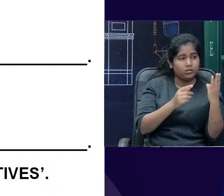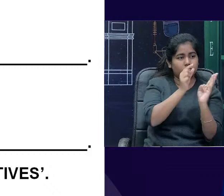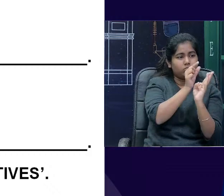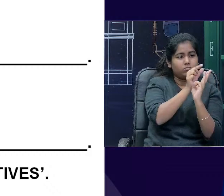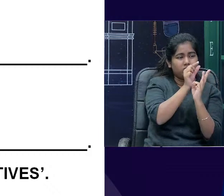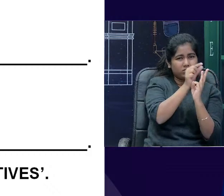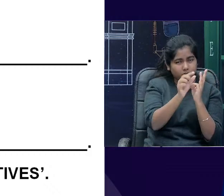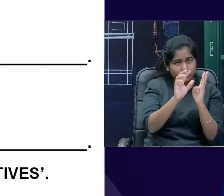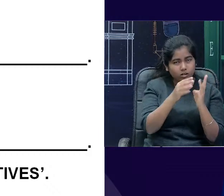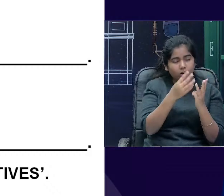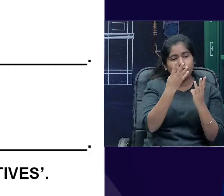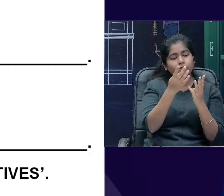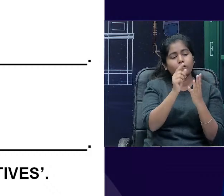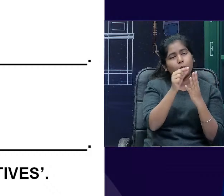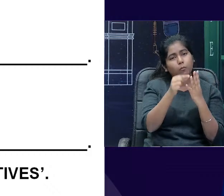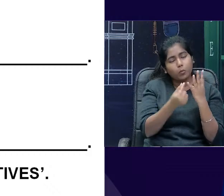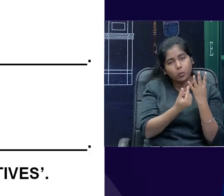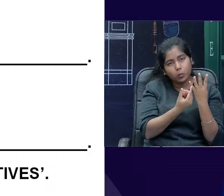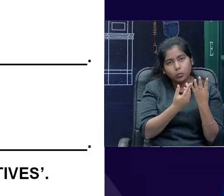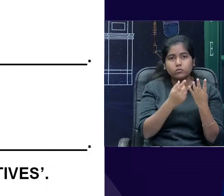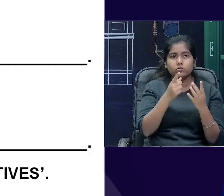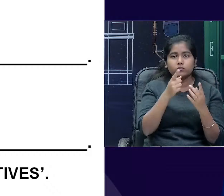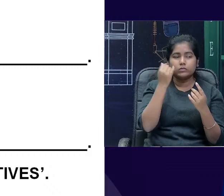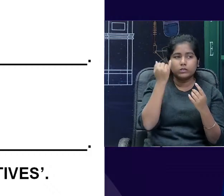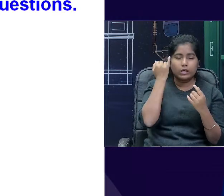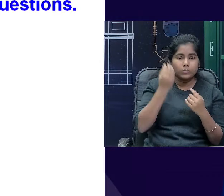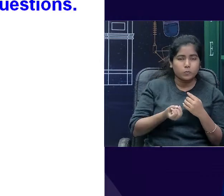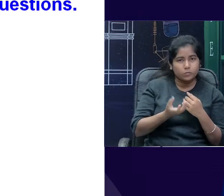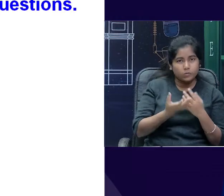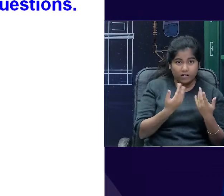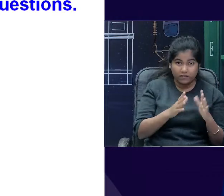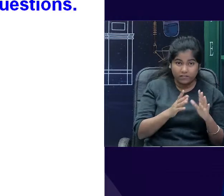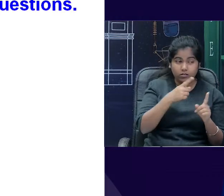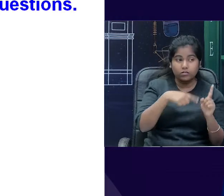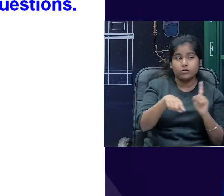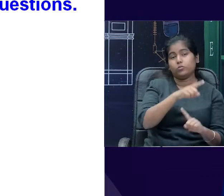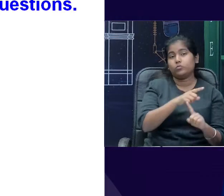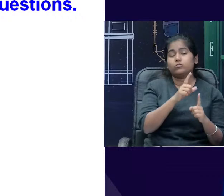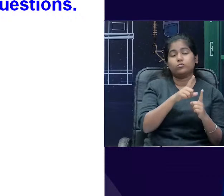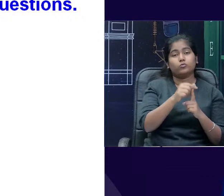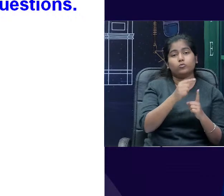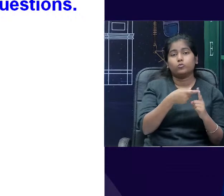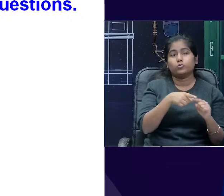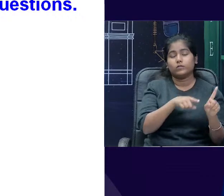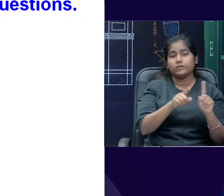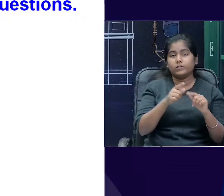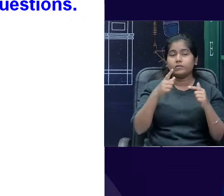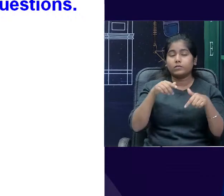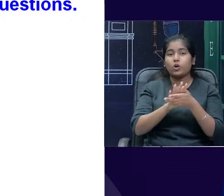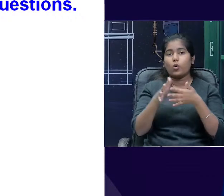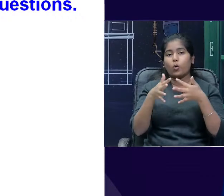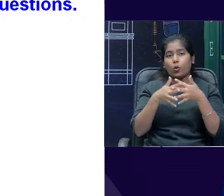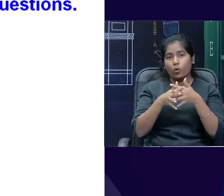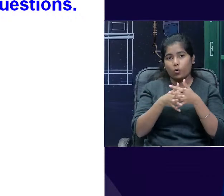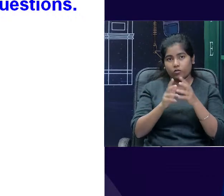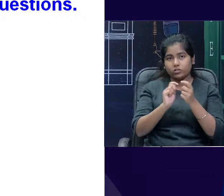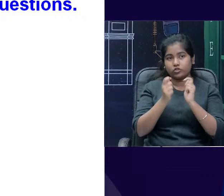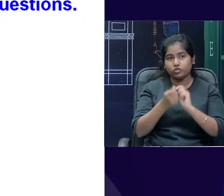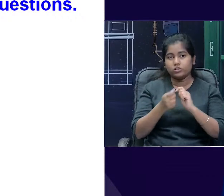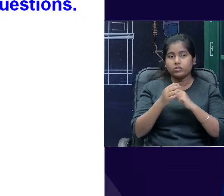given. Okay. Rest they can do. Okay. Okay. Now we come to the modified part. Modified